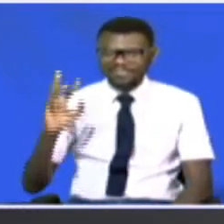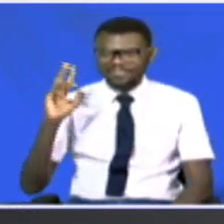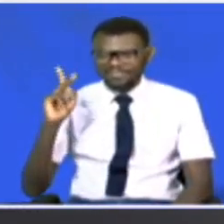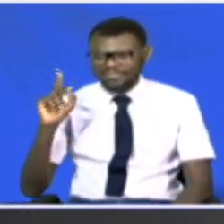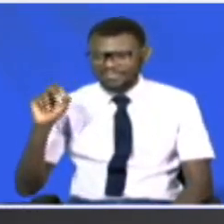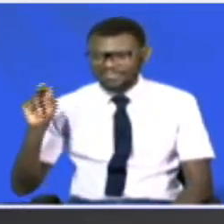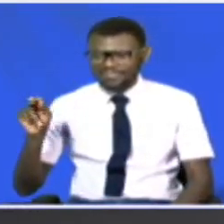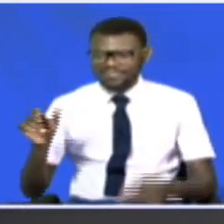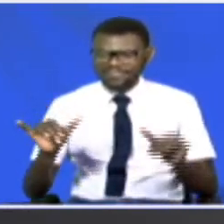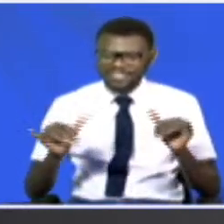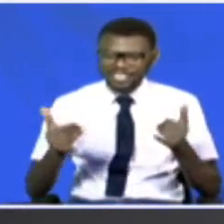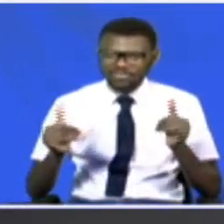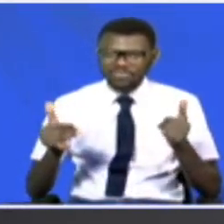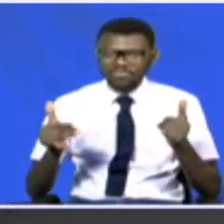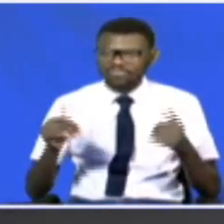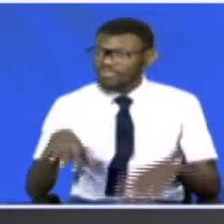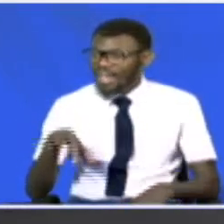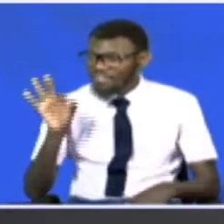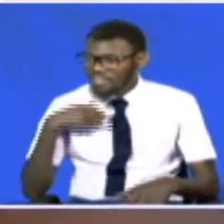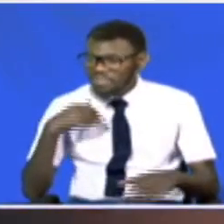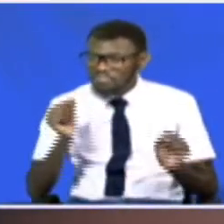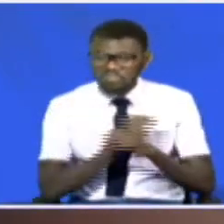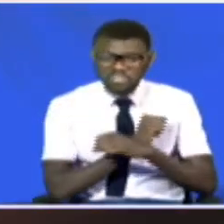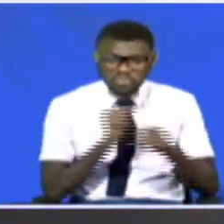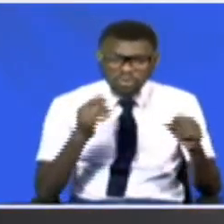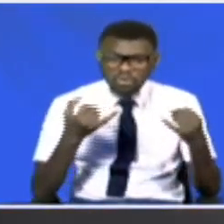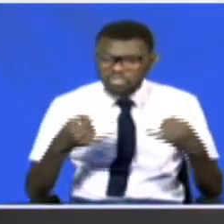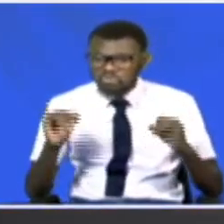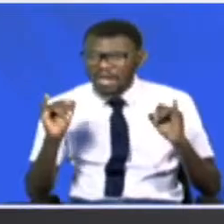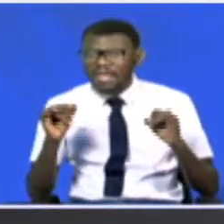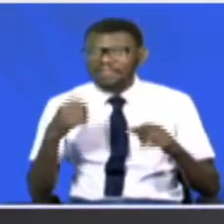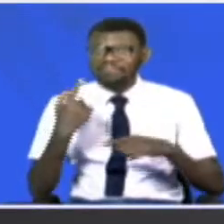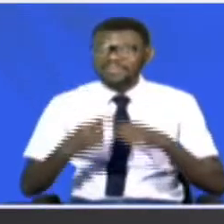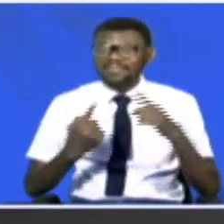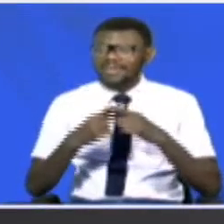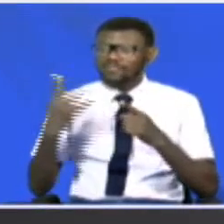KTN News. They won't find me. You tried the last